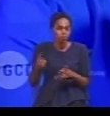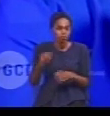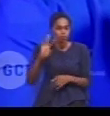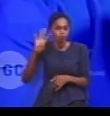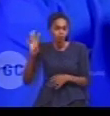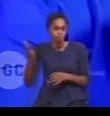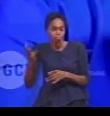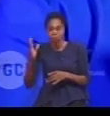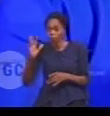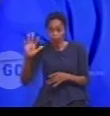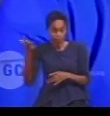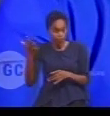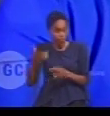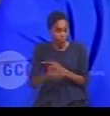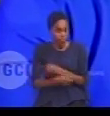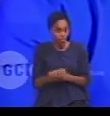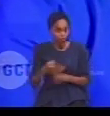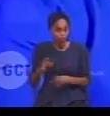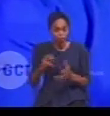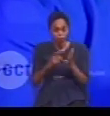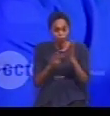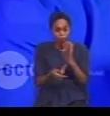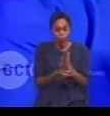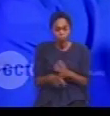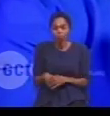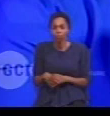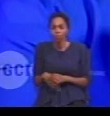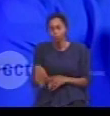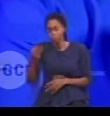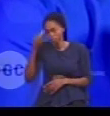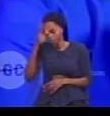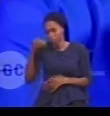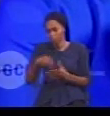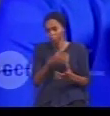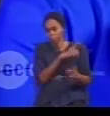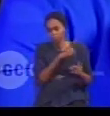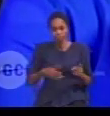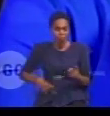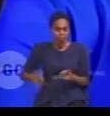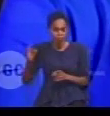Lord, Pastor Dr. W. Akanmu, before